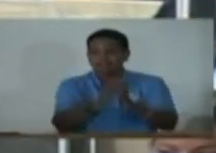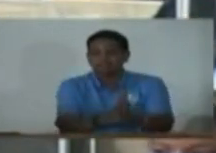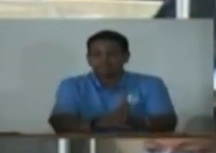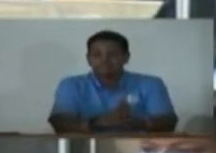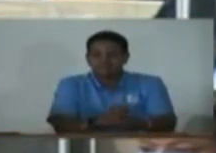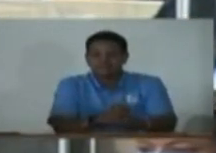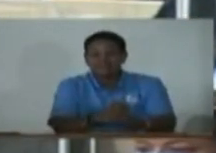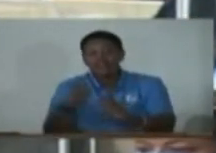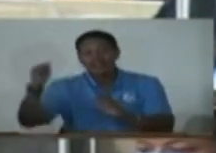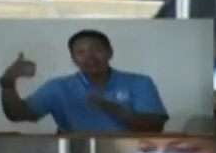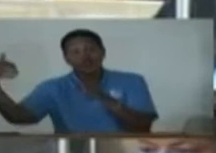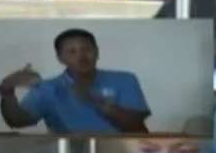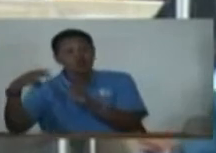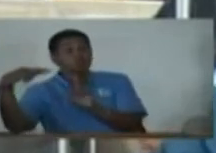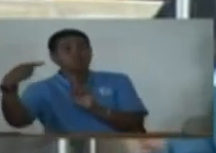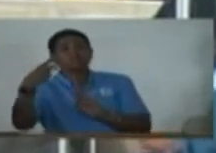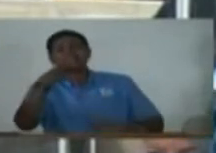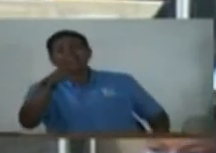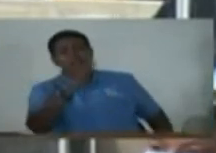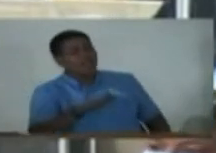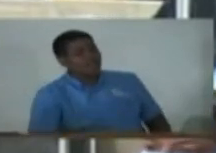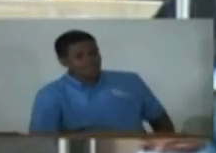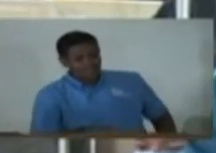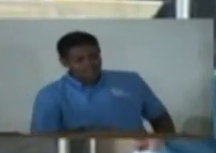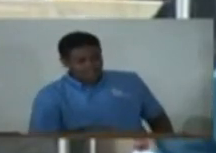And then the other set now just say,